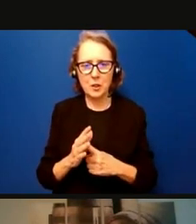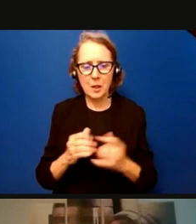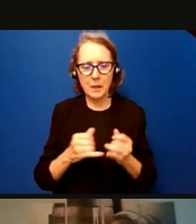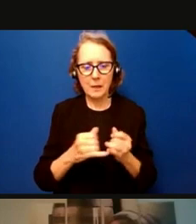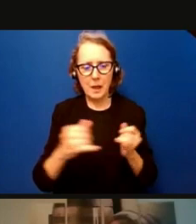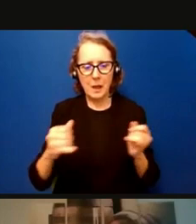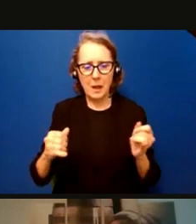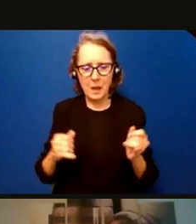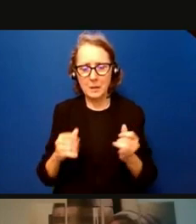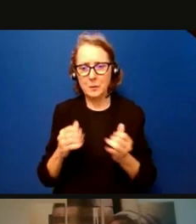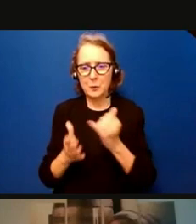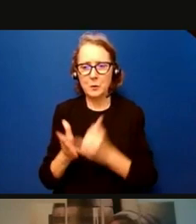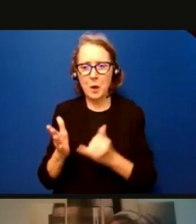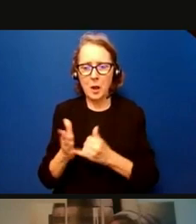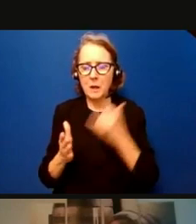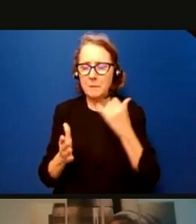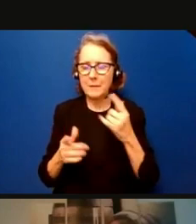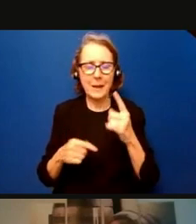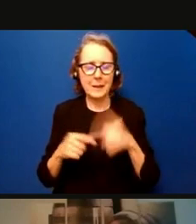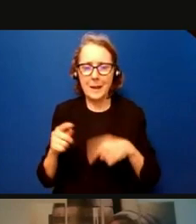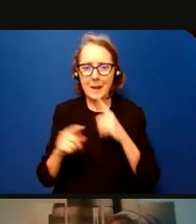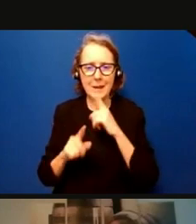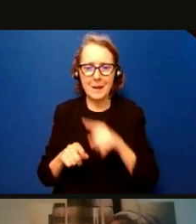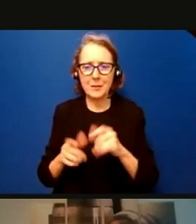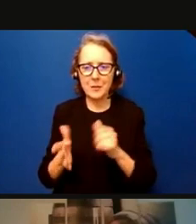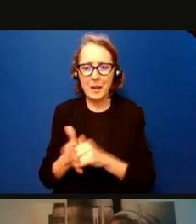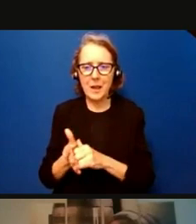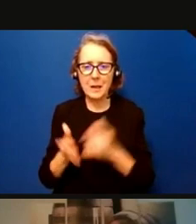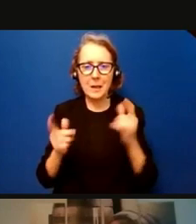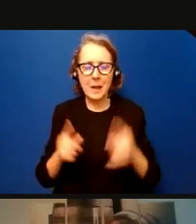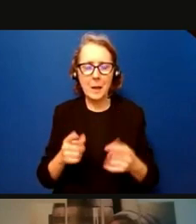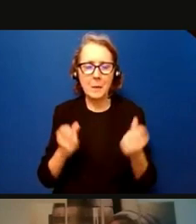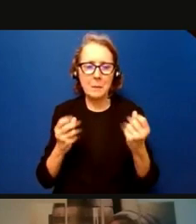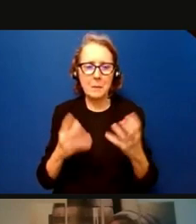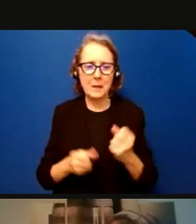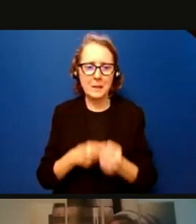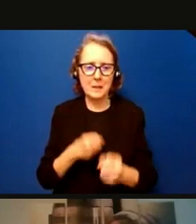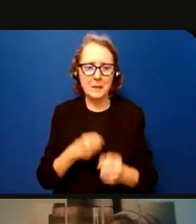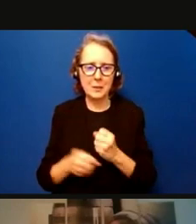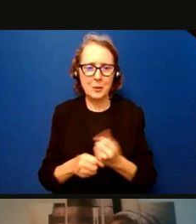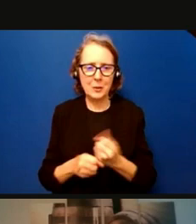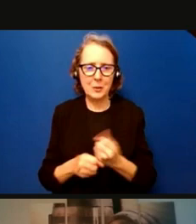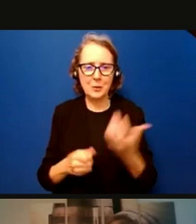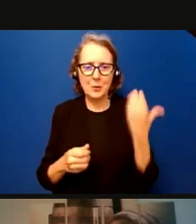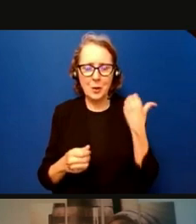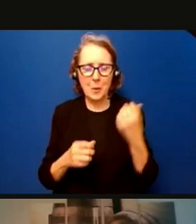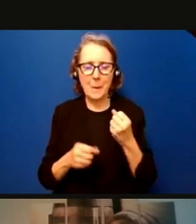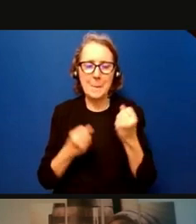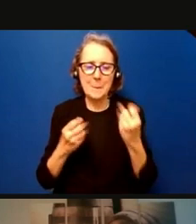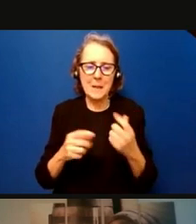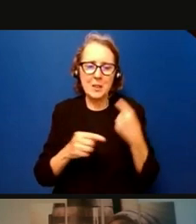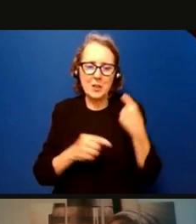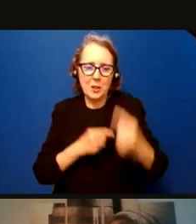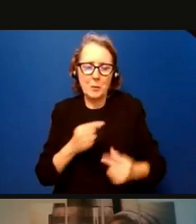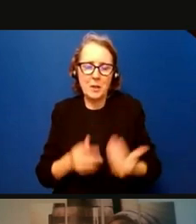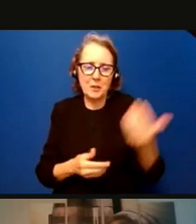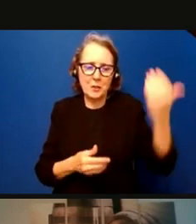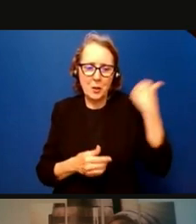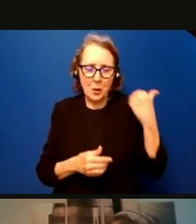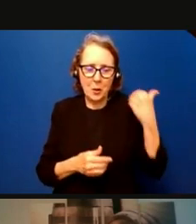I can't speak to that. That was decades ago, many generations ago. They don't